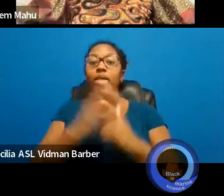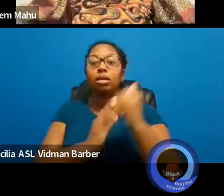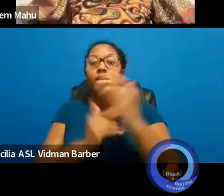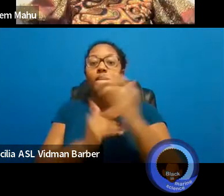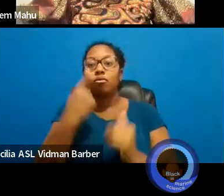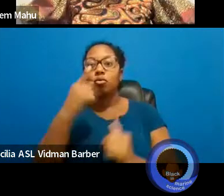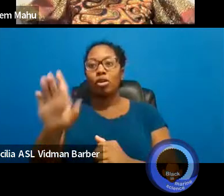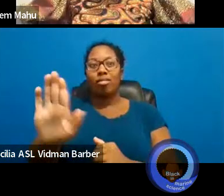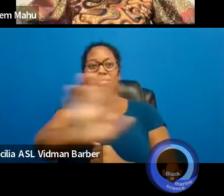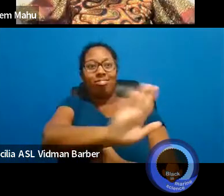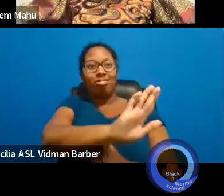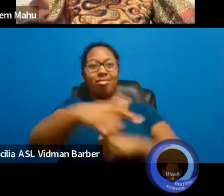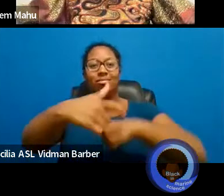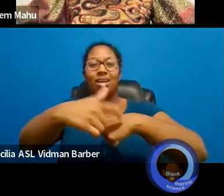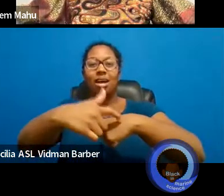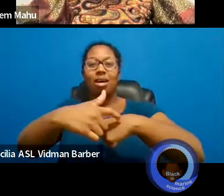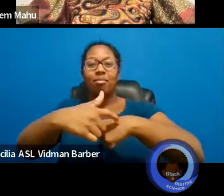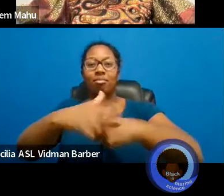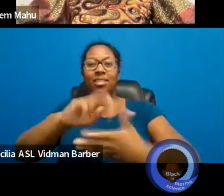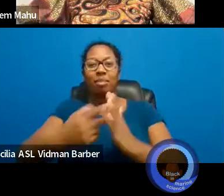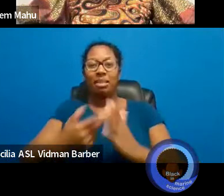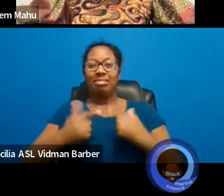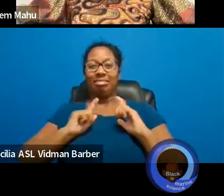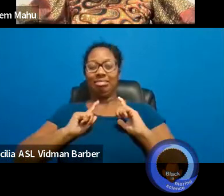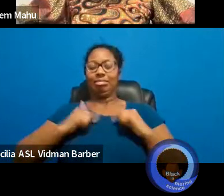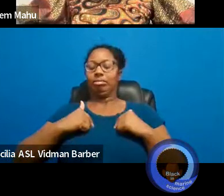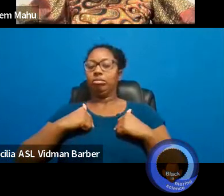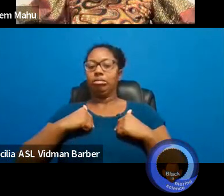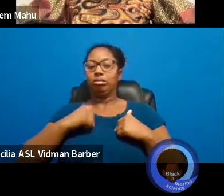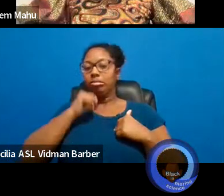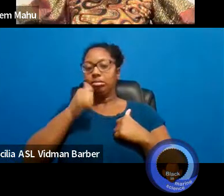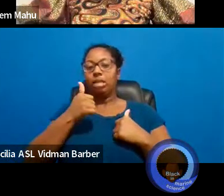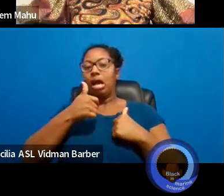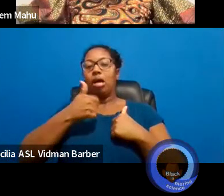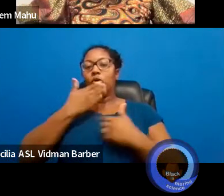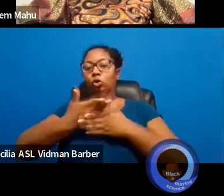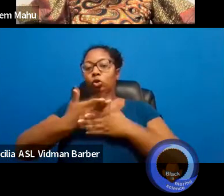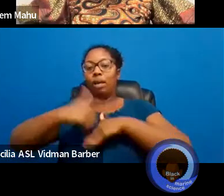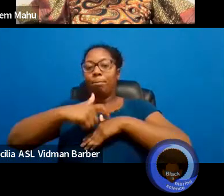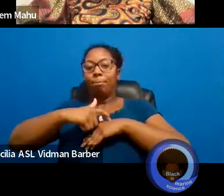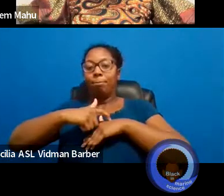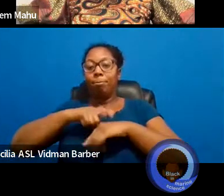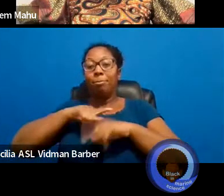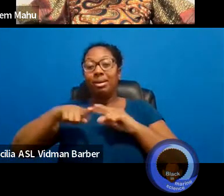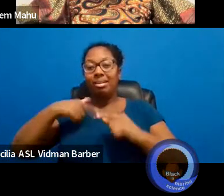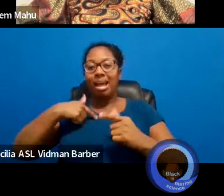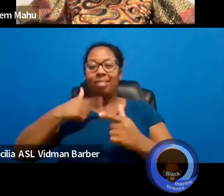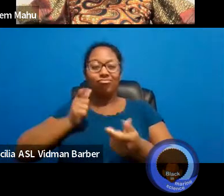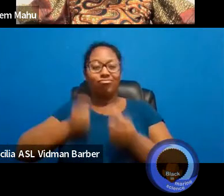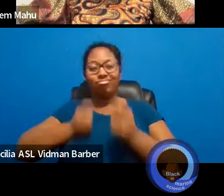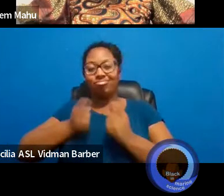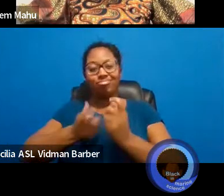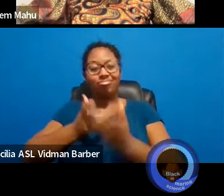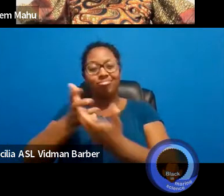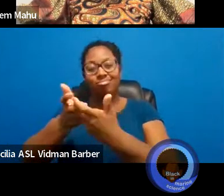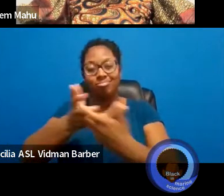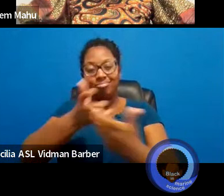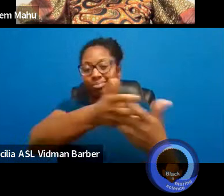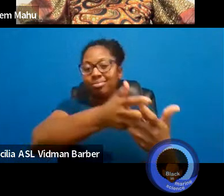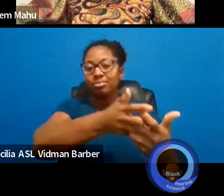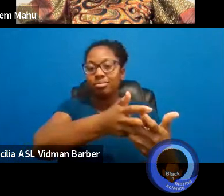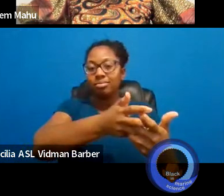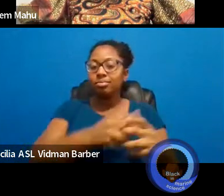it's probably going to be a time that is best for them. So that's what happened. I think I've